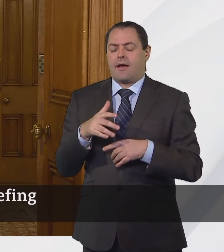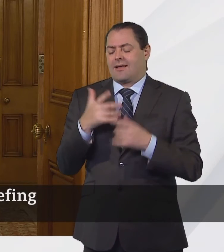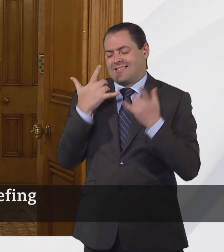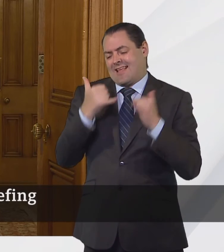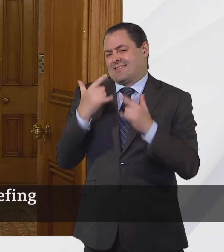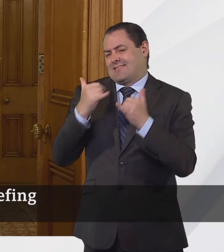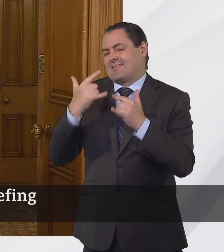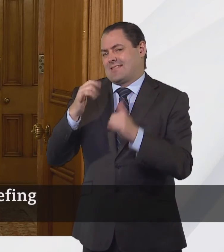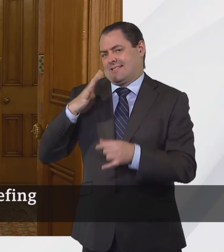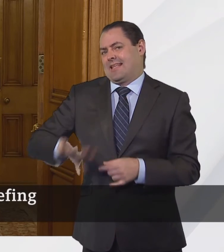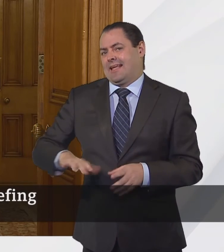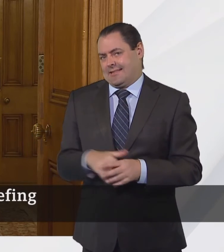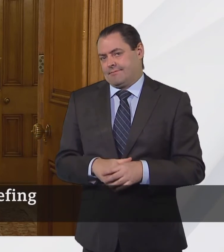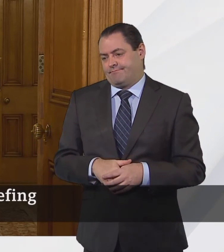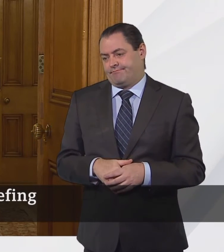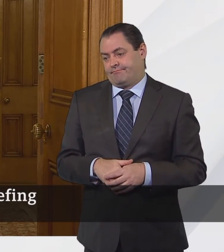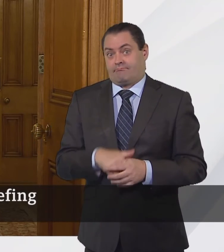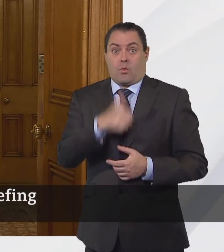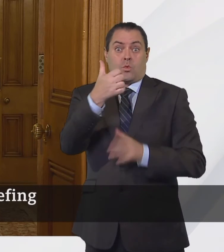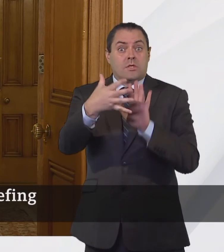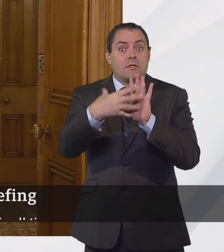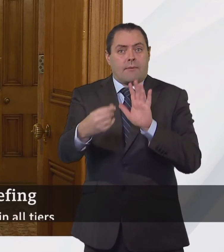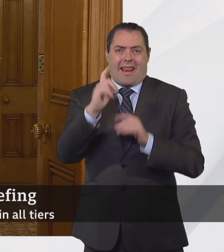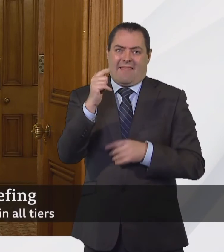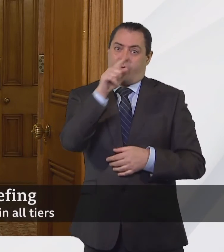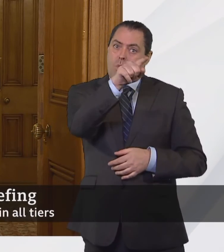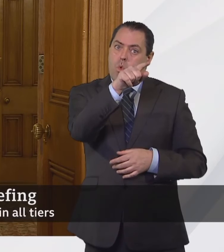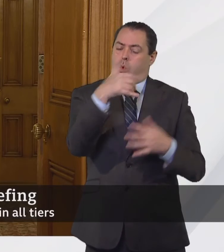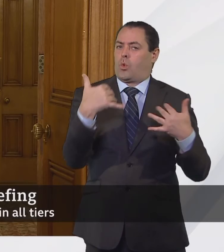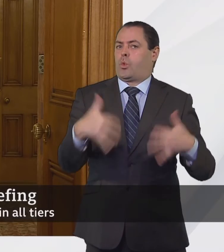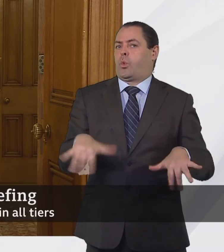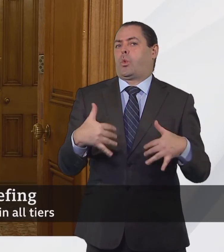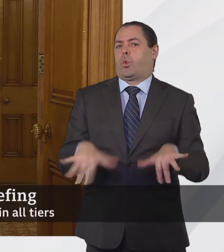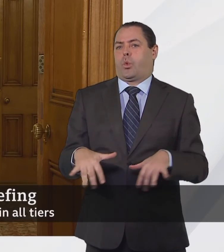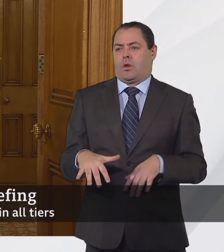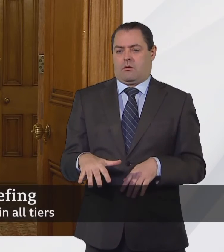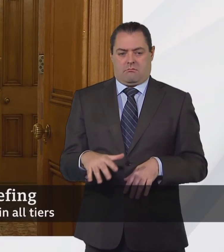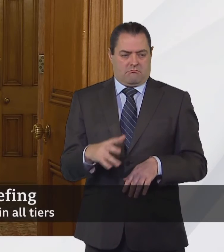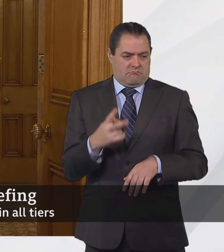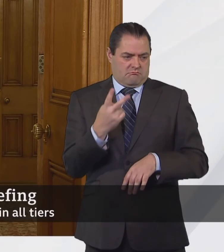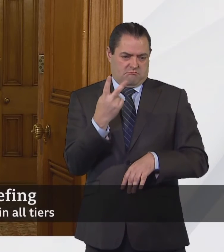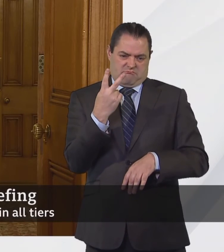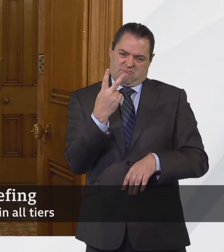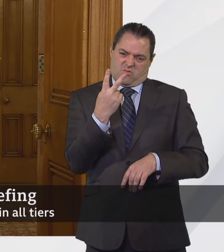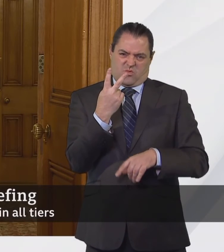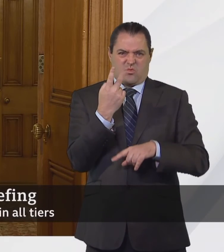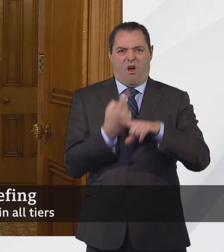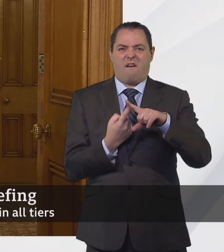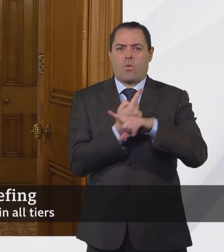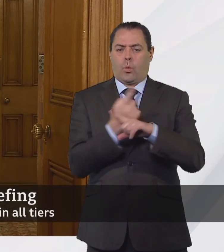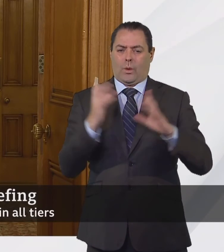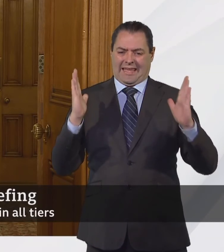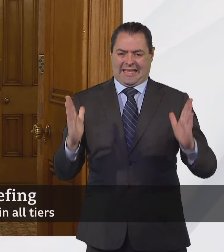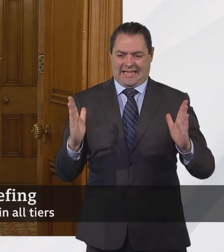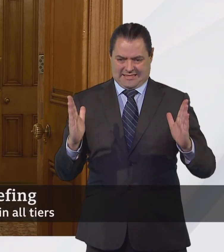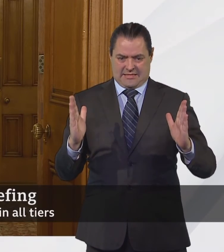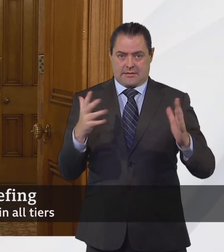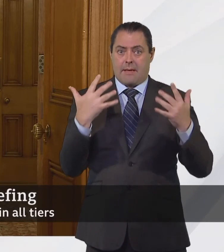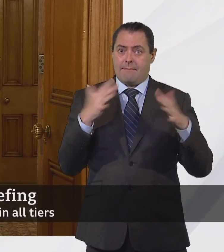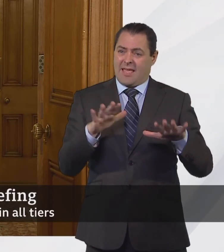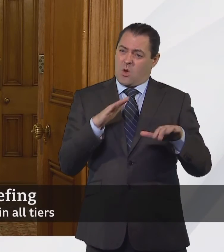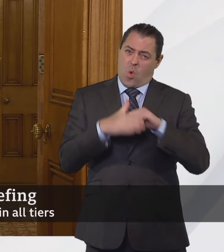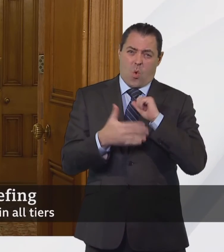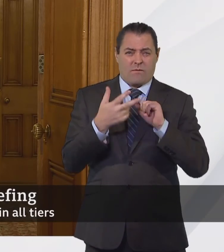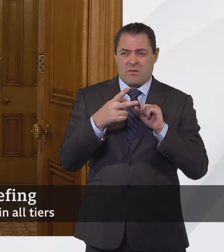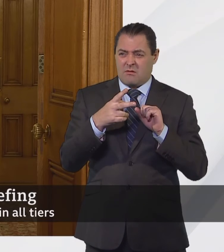achieved. In Liverpool, in the space of 2.5 weeks, over 240,000 tests have been